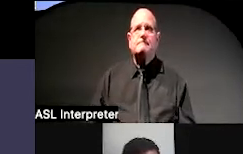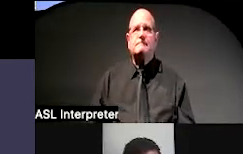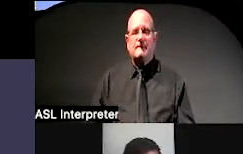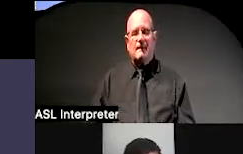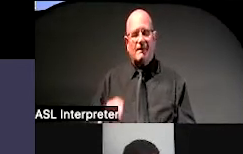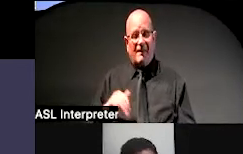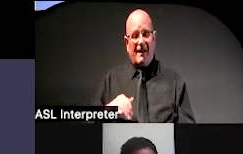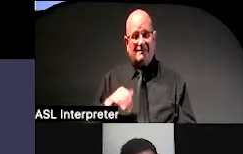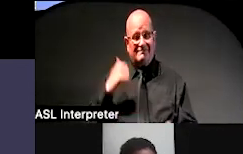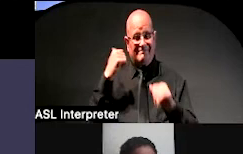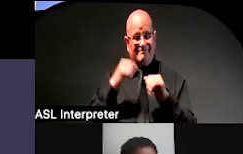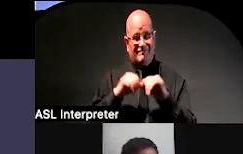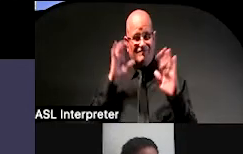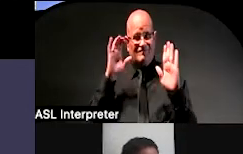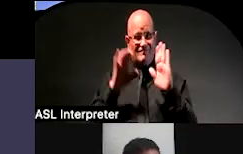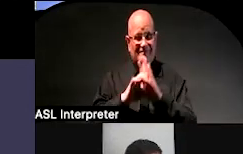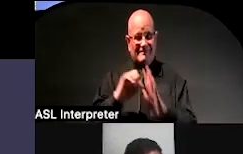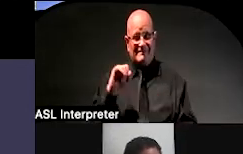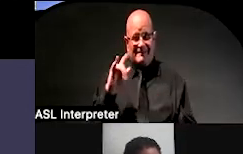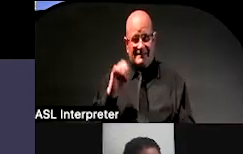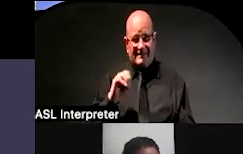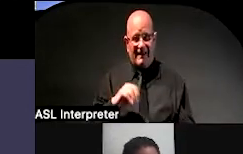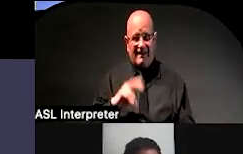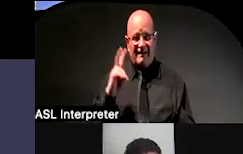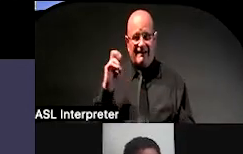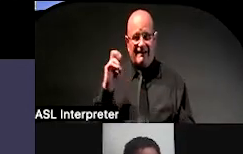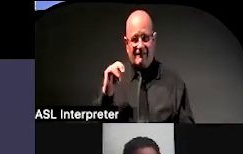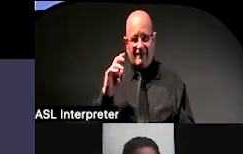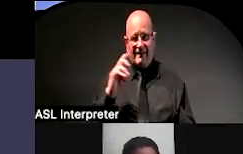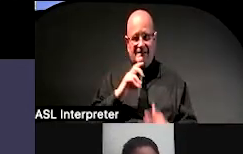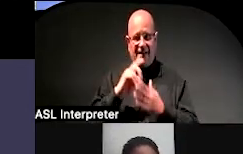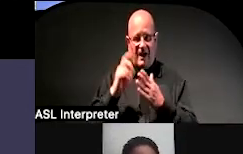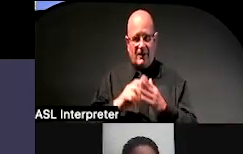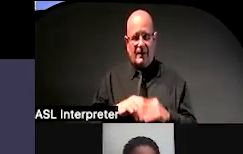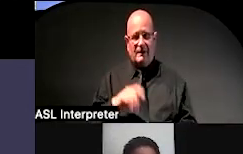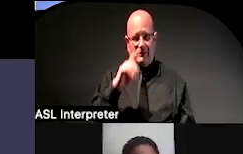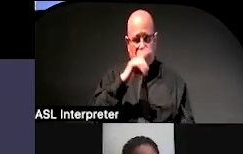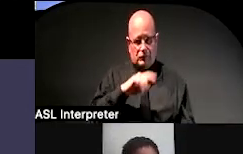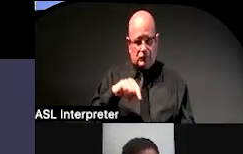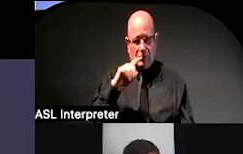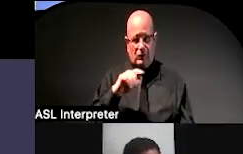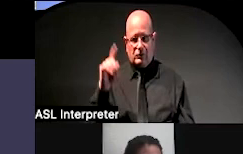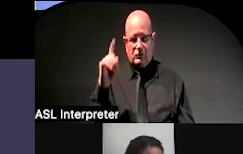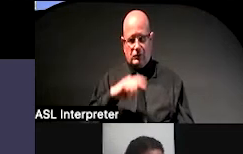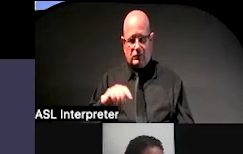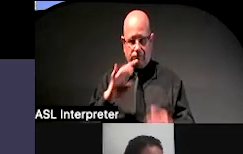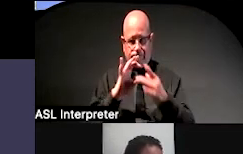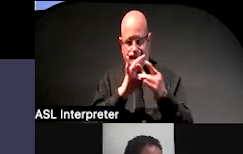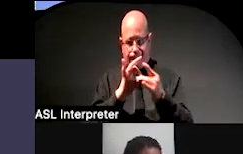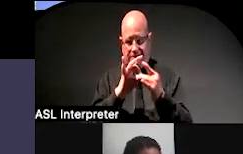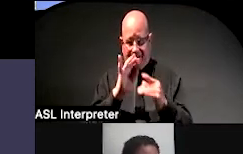diagram in front of you as you're talking and thinking, because we have to